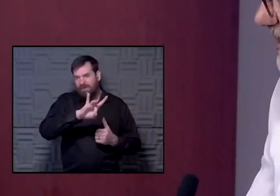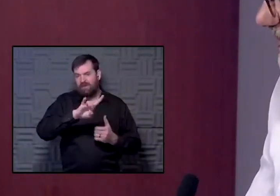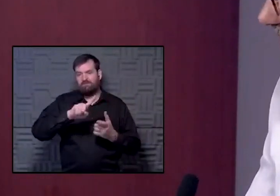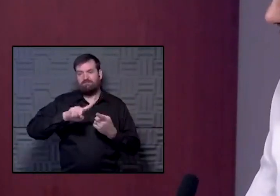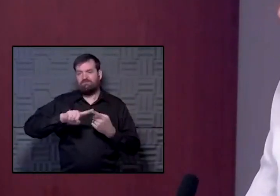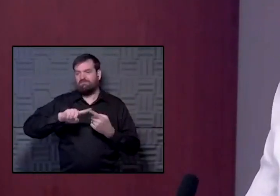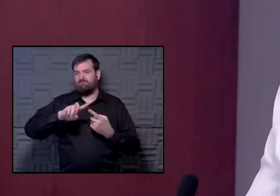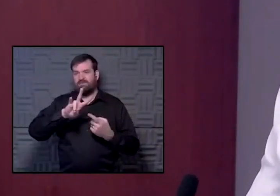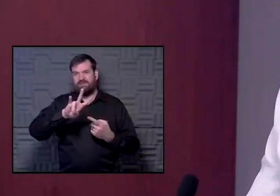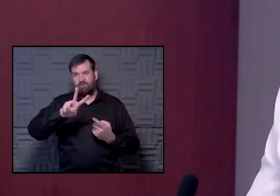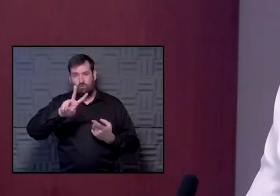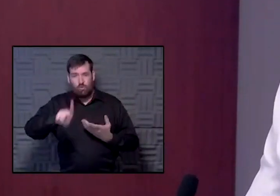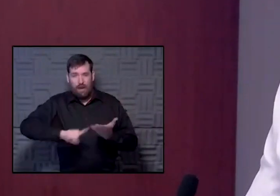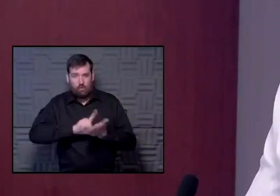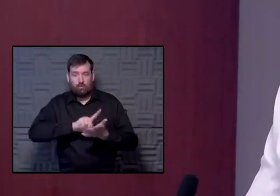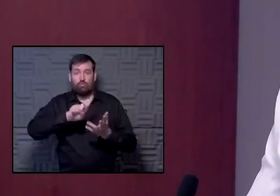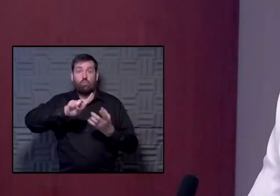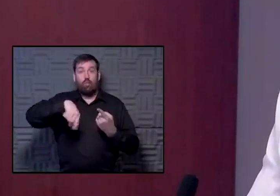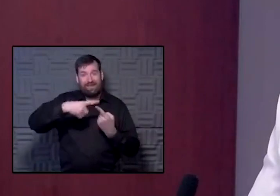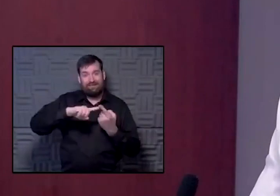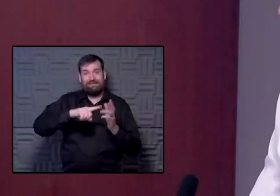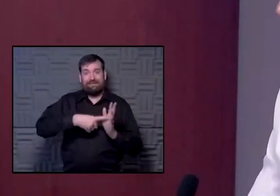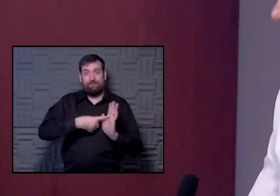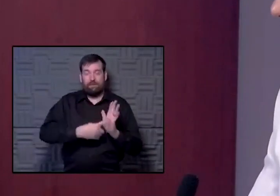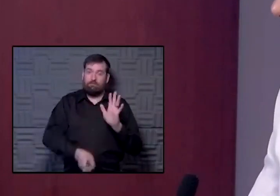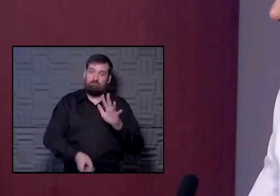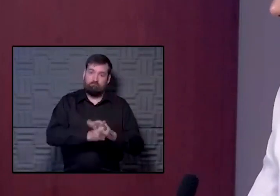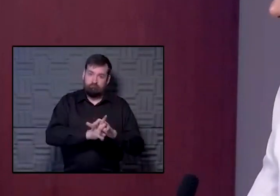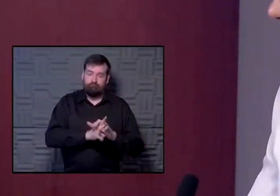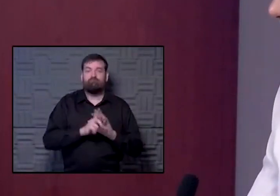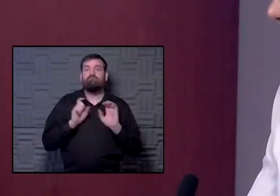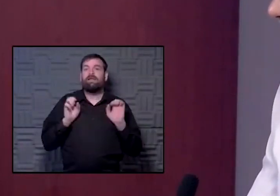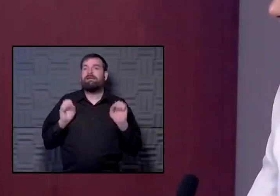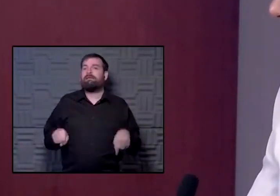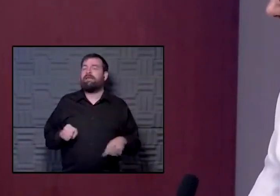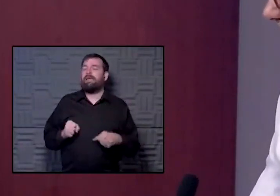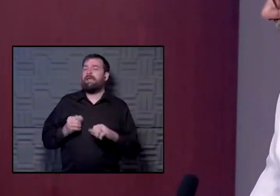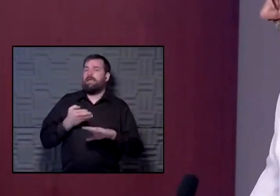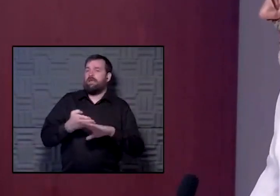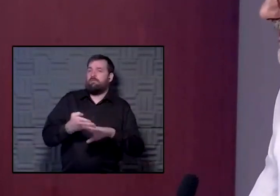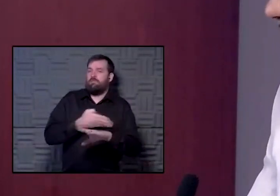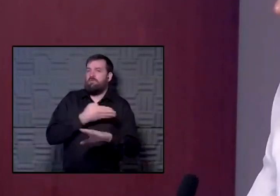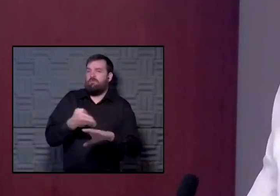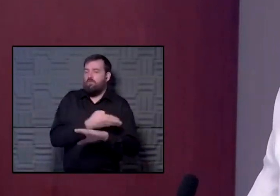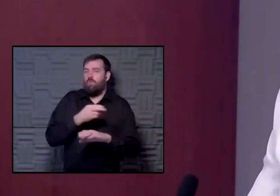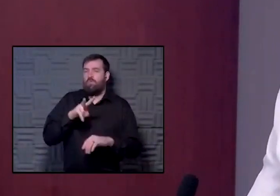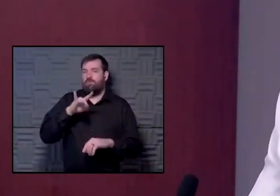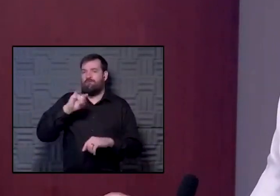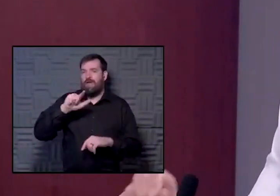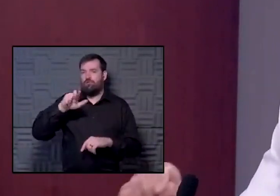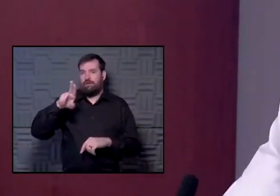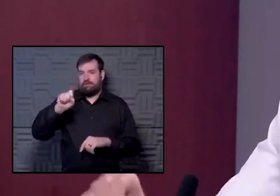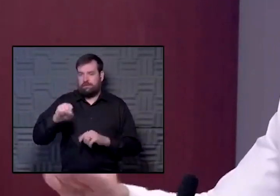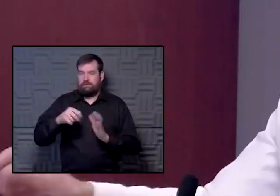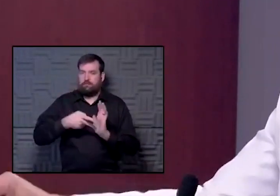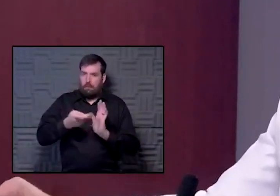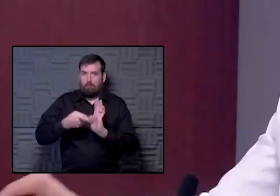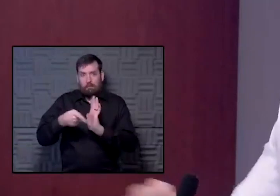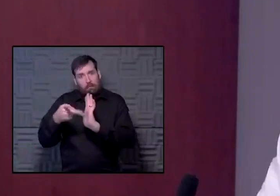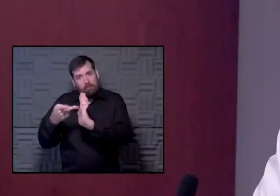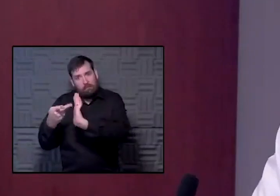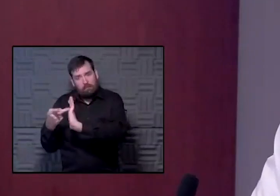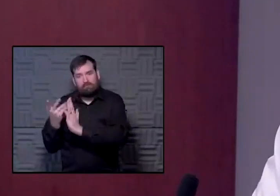you start to develop symptoms, we can get ahead of this viral replication, potentially with these treatments, and stop it